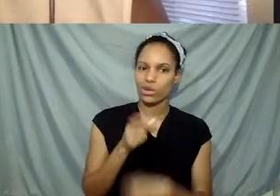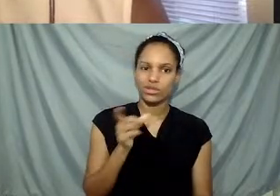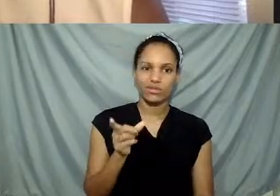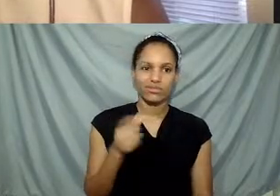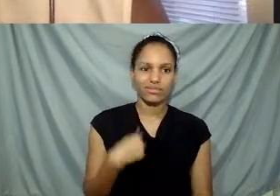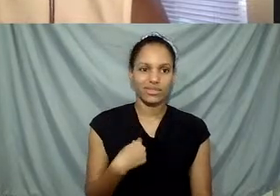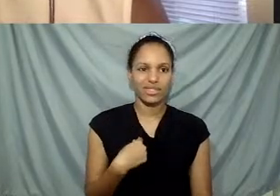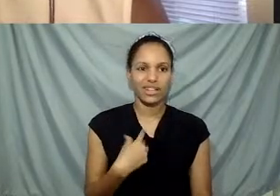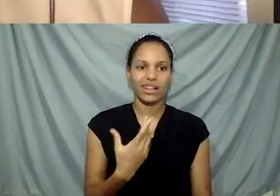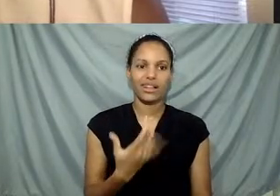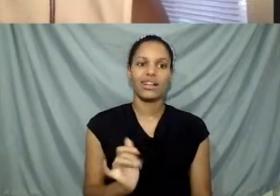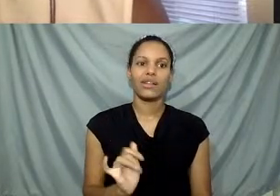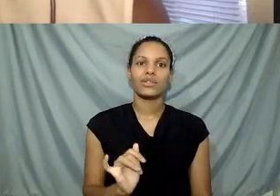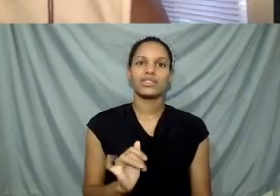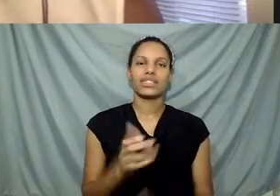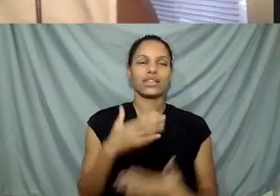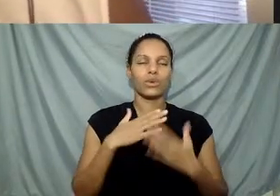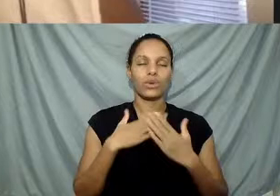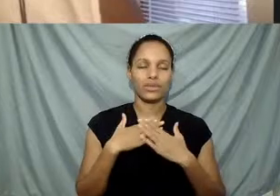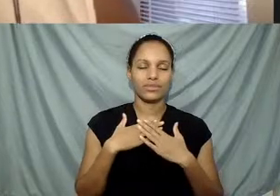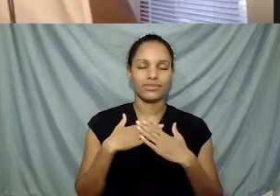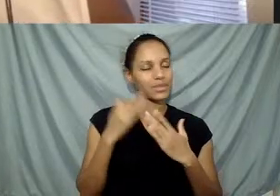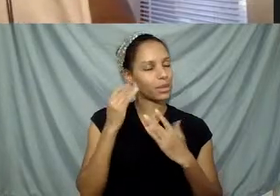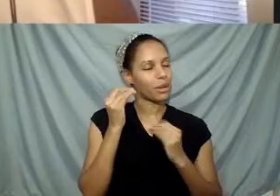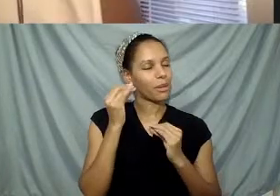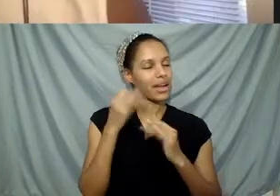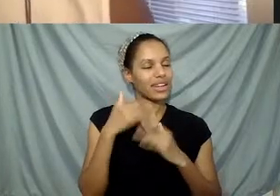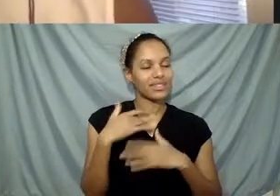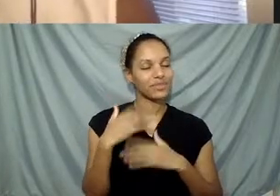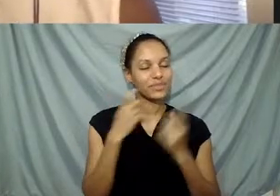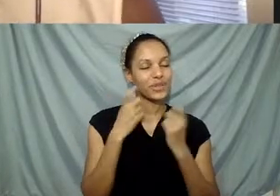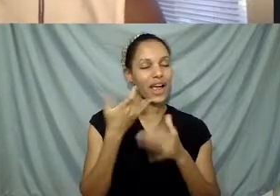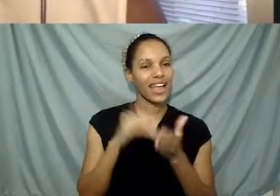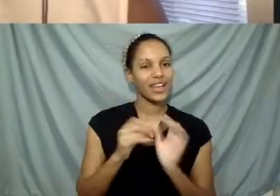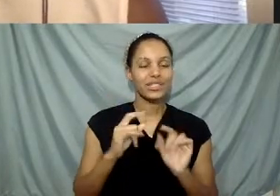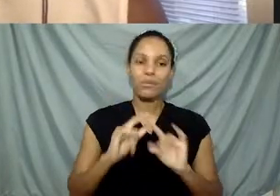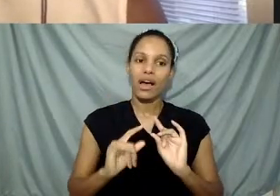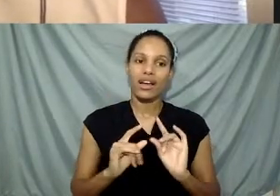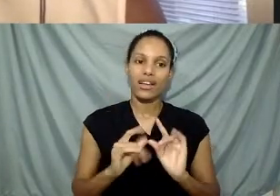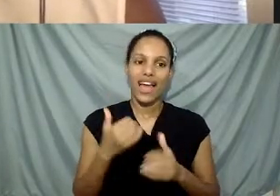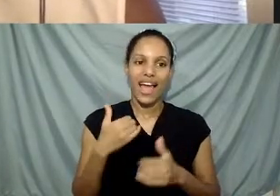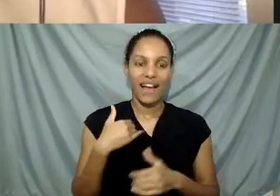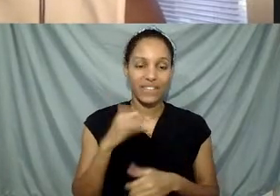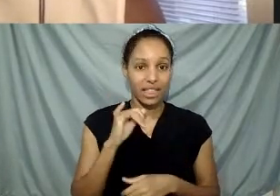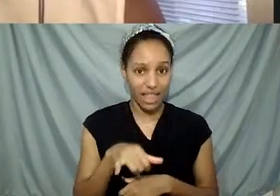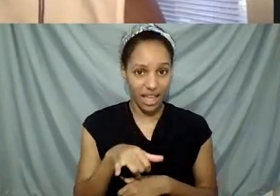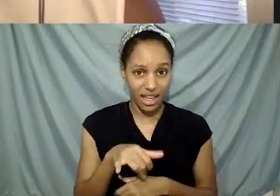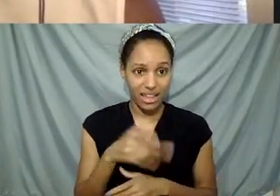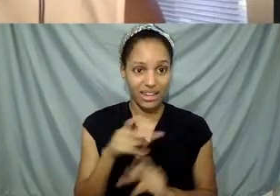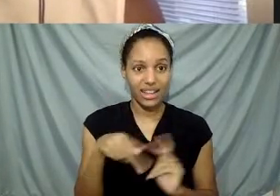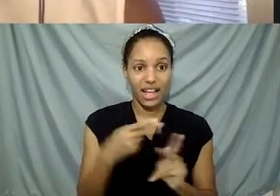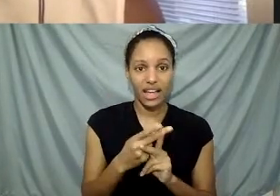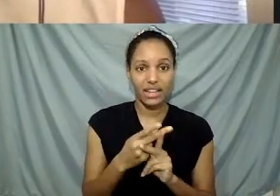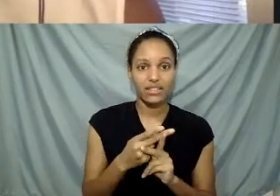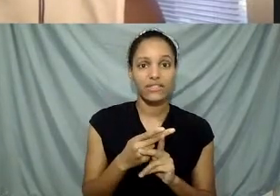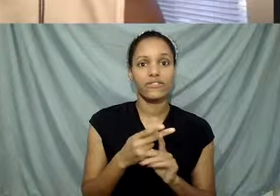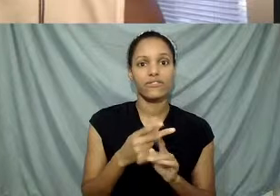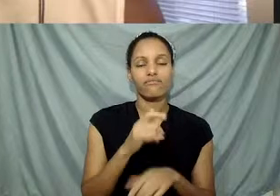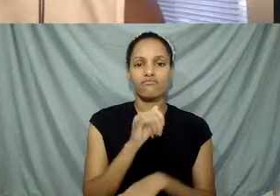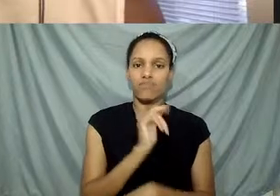I'm gonna get choked up again, but having that kind of unconditional support, unconditional